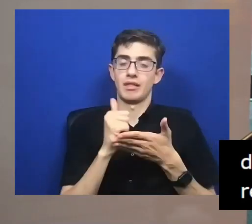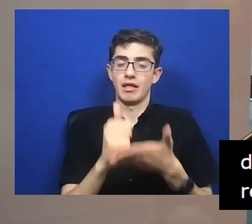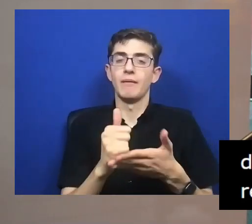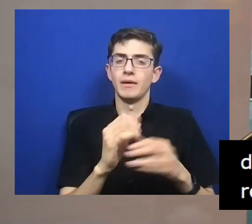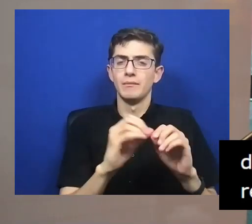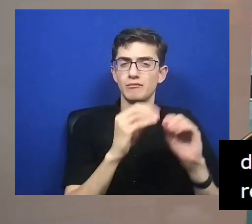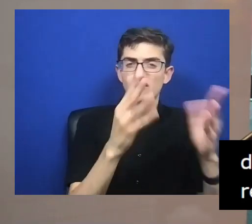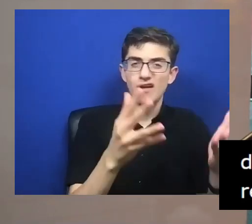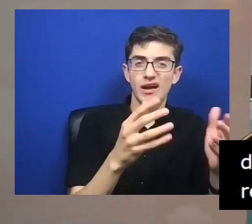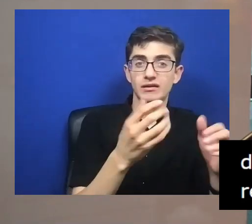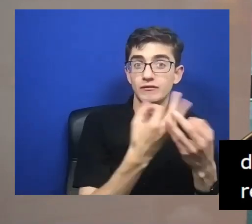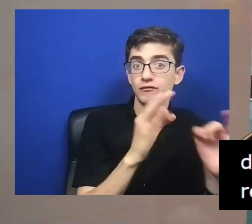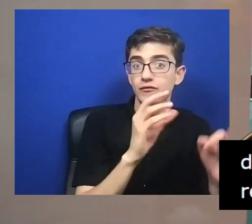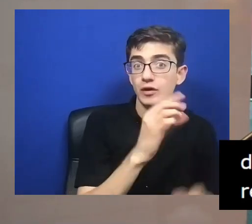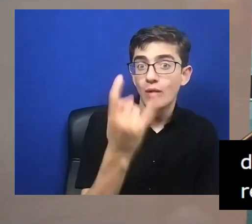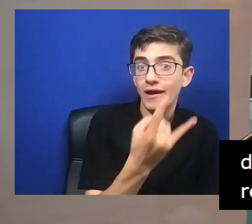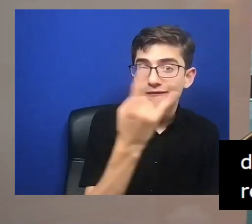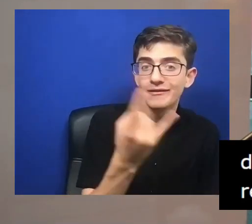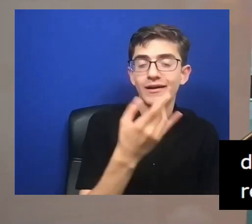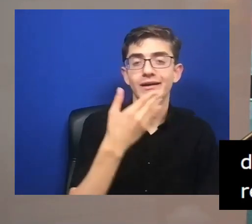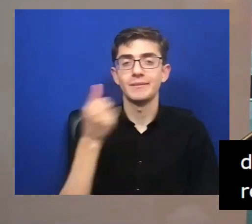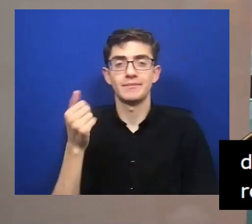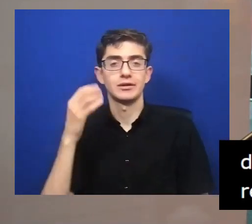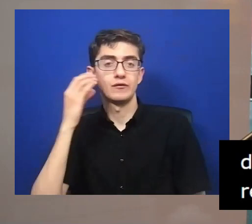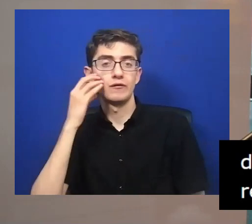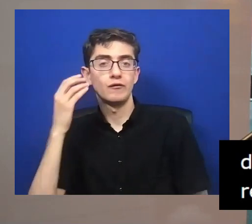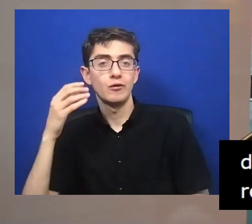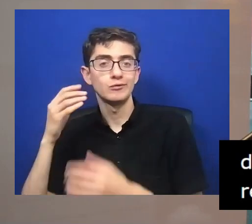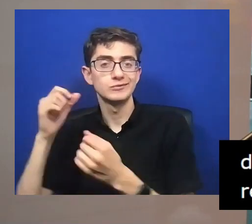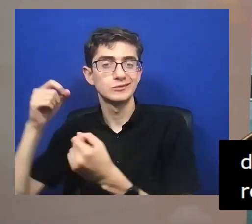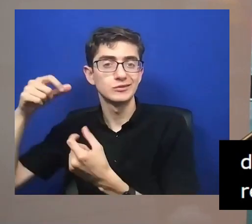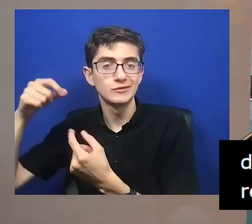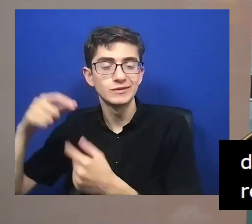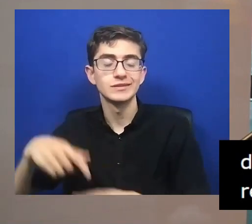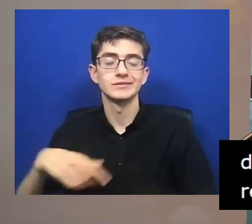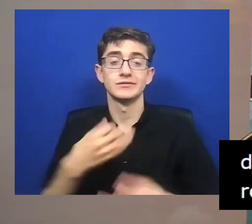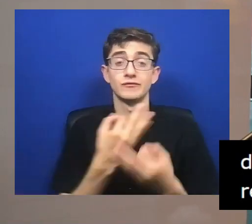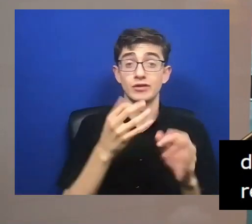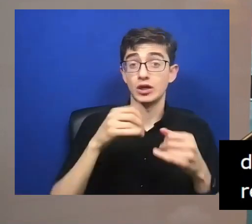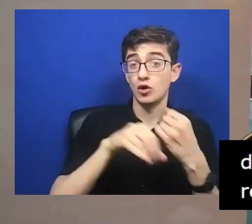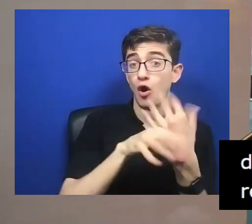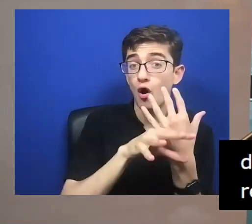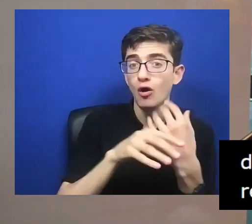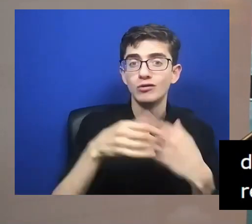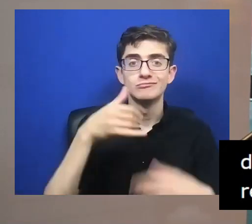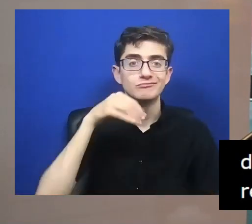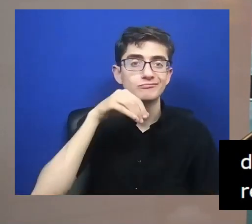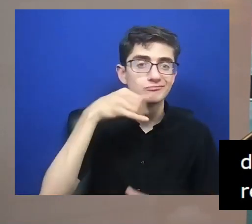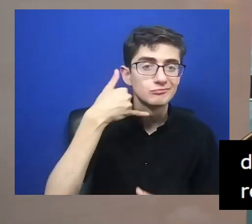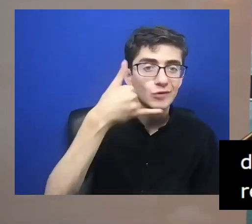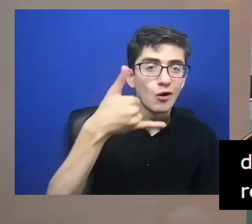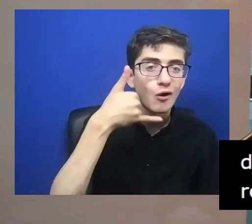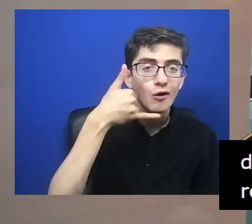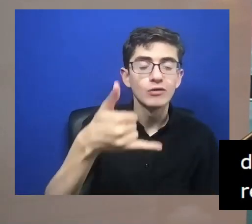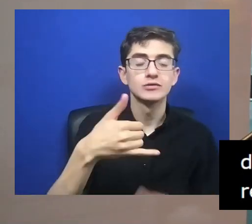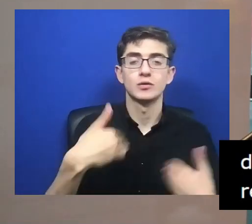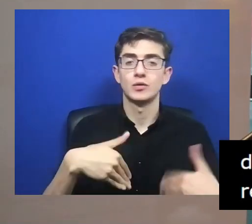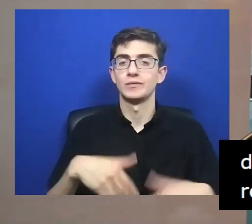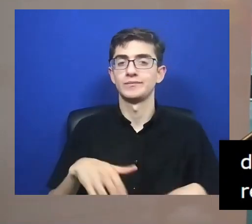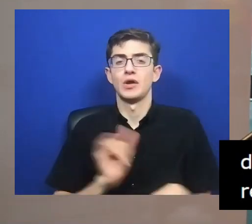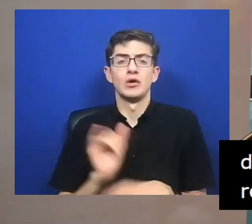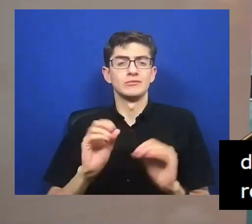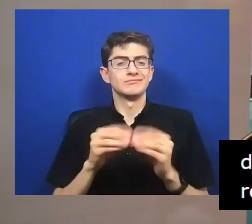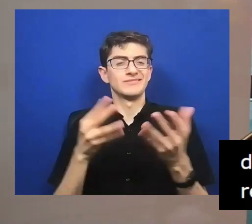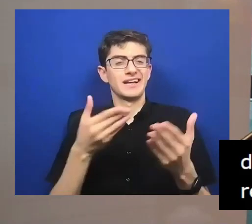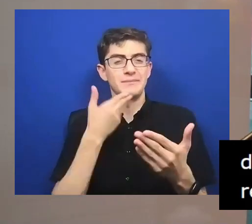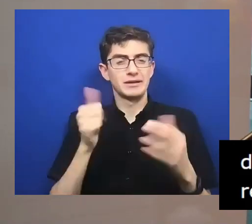calling. And creating an ecosystem of digital literacy training and accessible devices through our Connected Communities program, which you'll